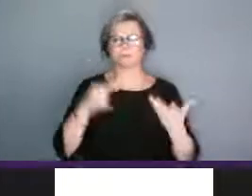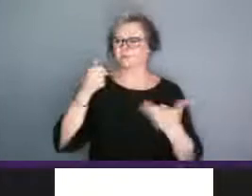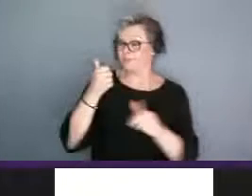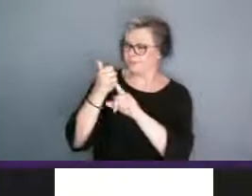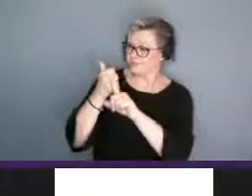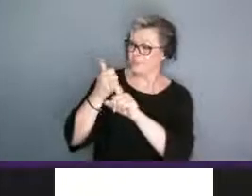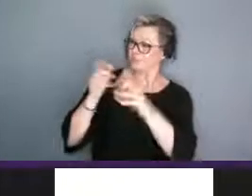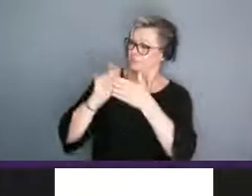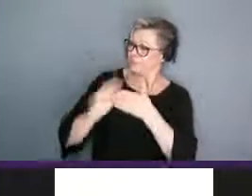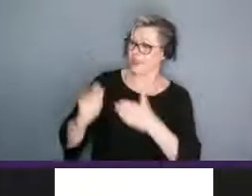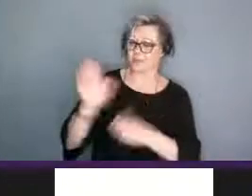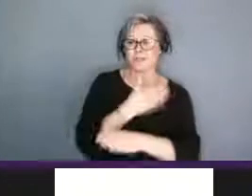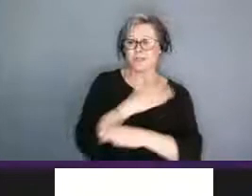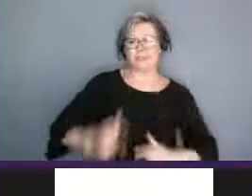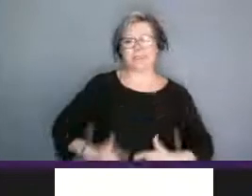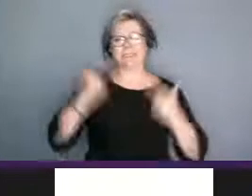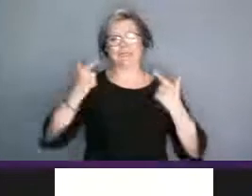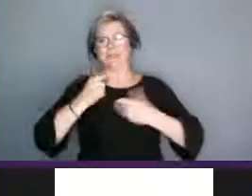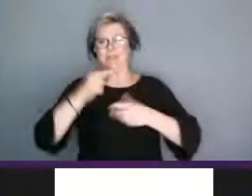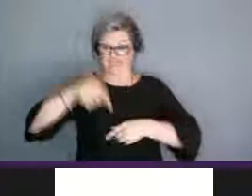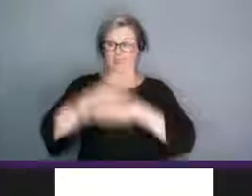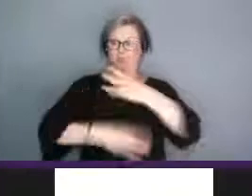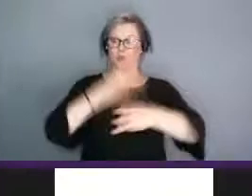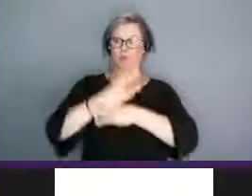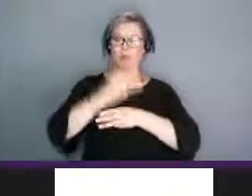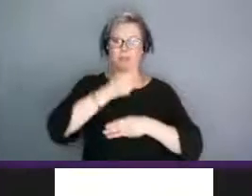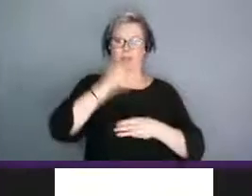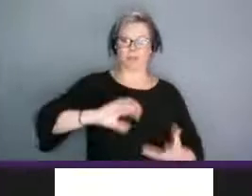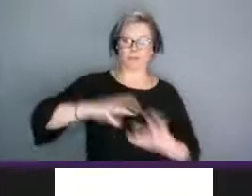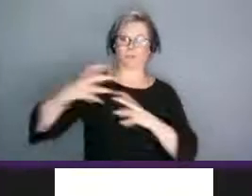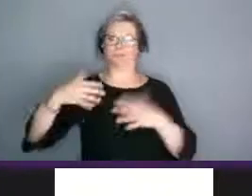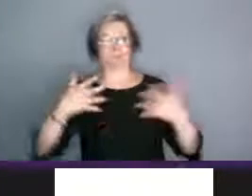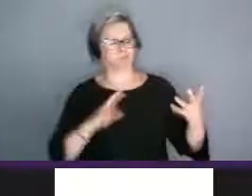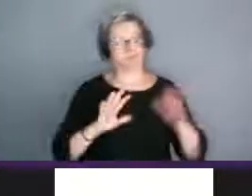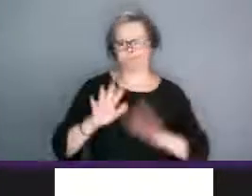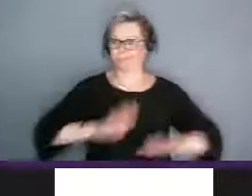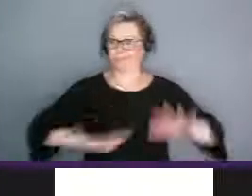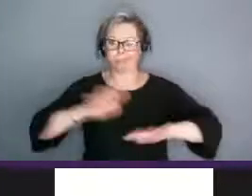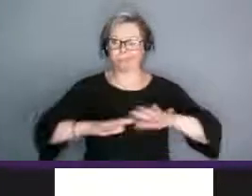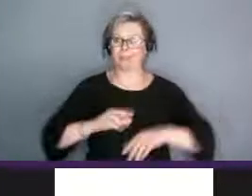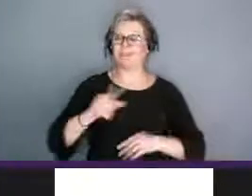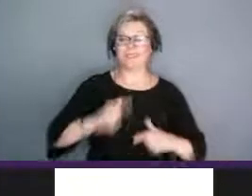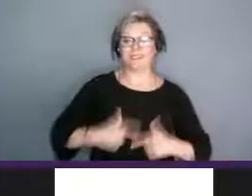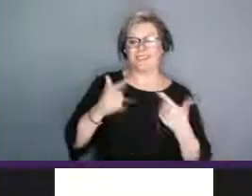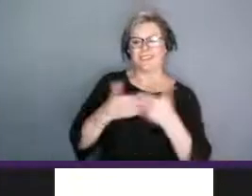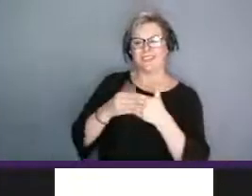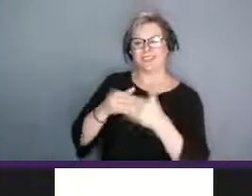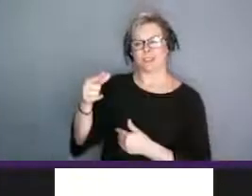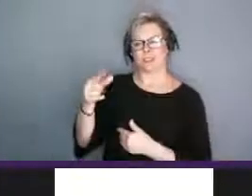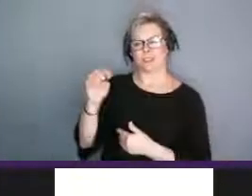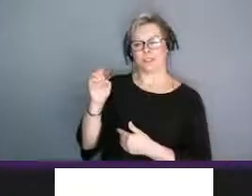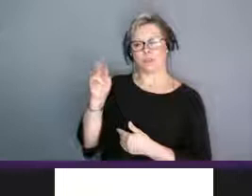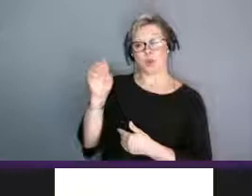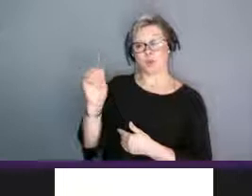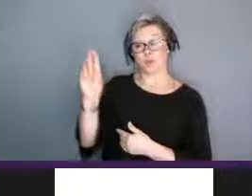about living in the storm of the world. David lives in the Grey County, Ontario, close to George Bay, and I'm so pleased that